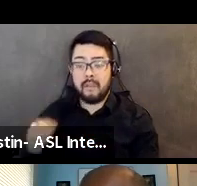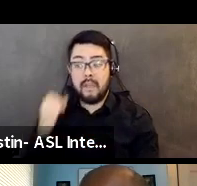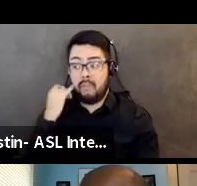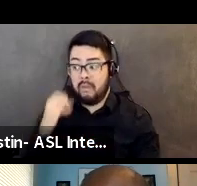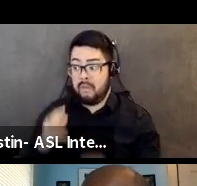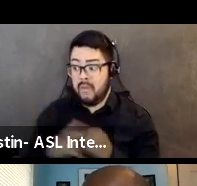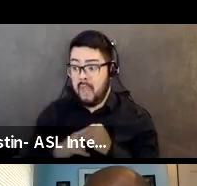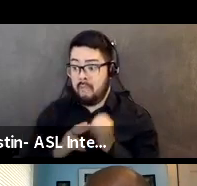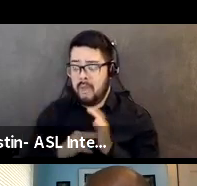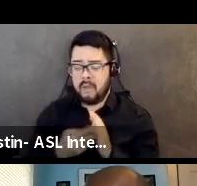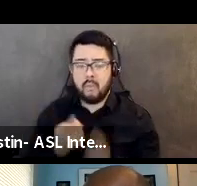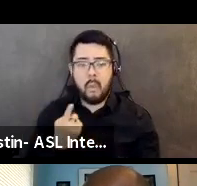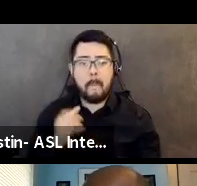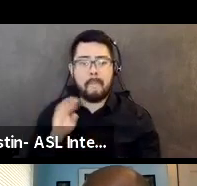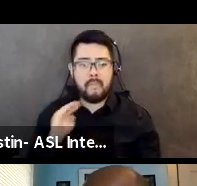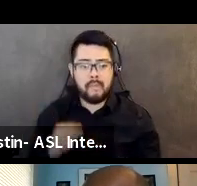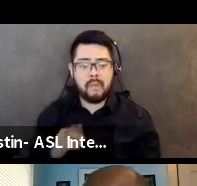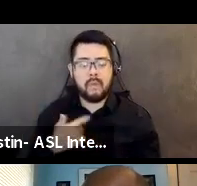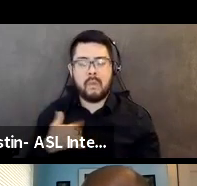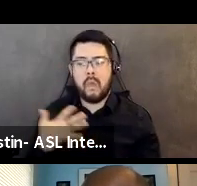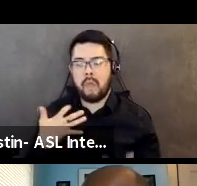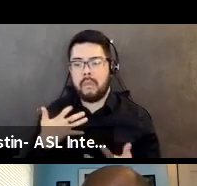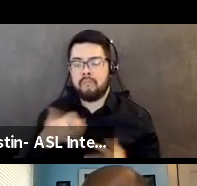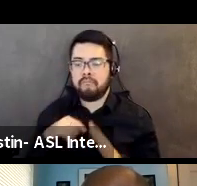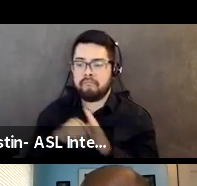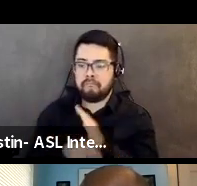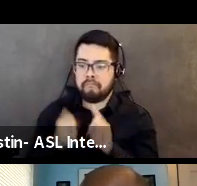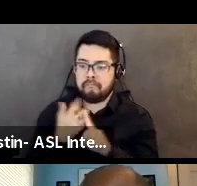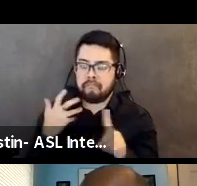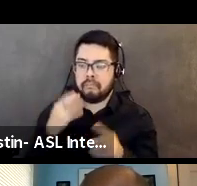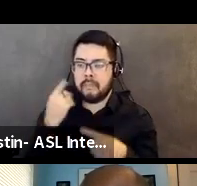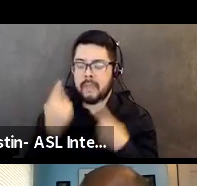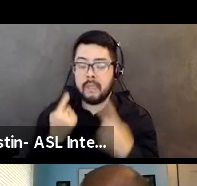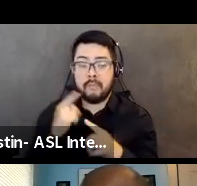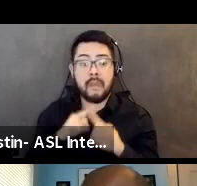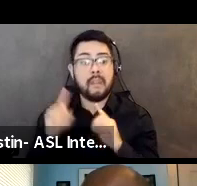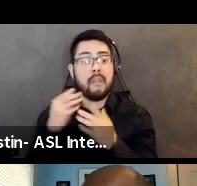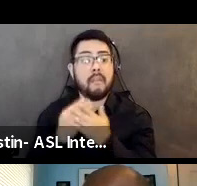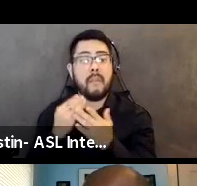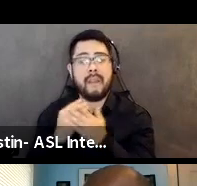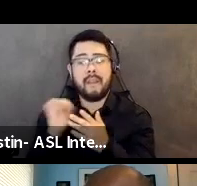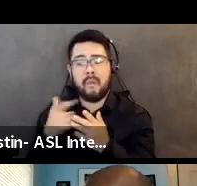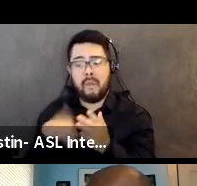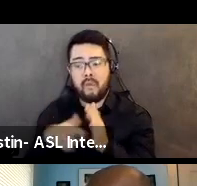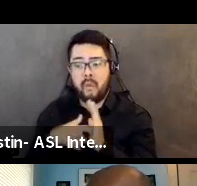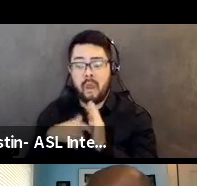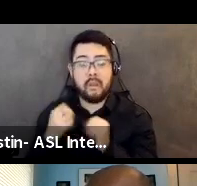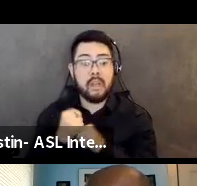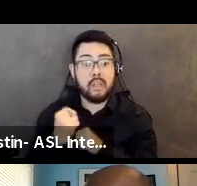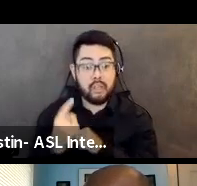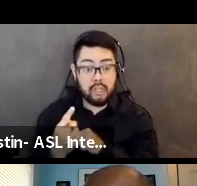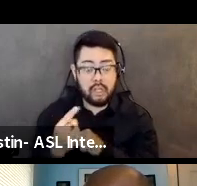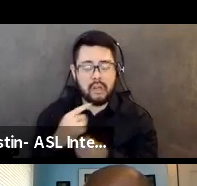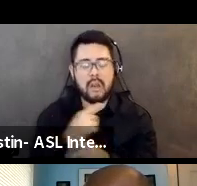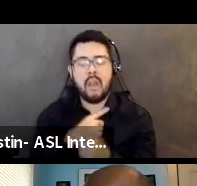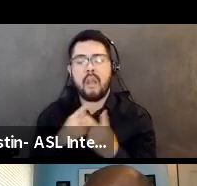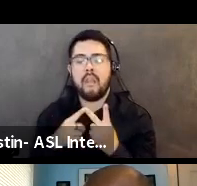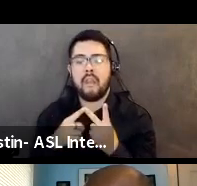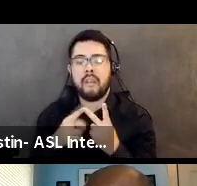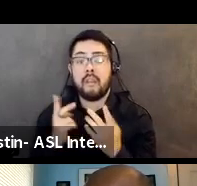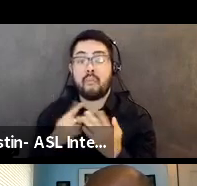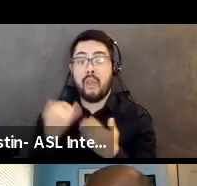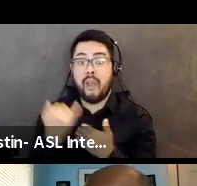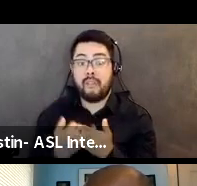percent so we wanted to make sure that we thoughtful what is the money that is needed for the next year and then what are the projects that